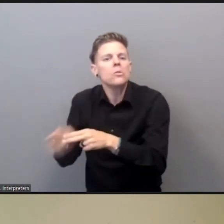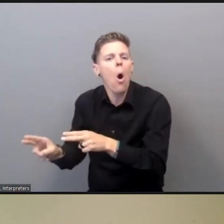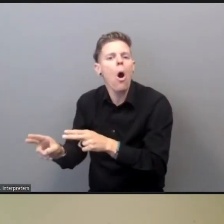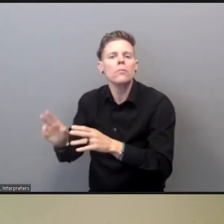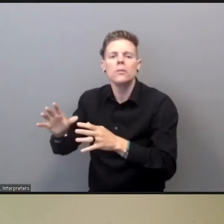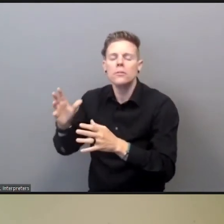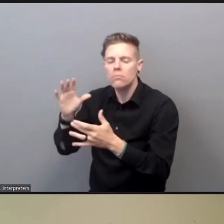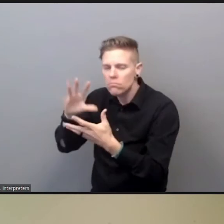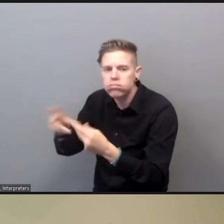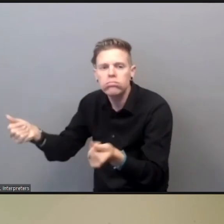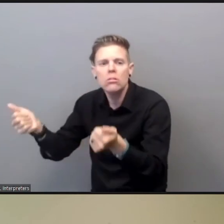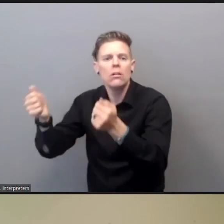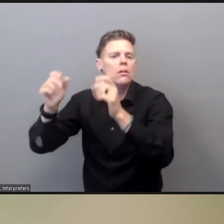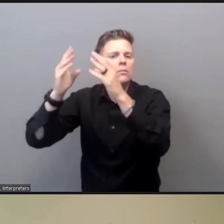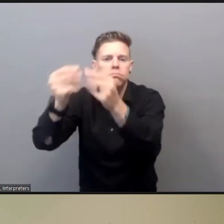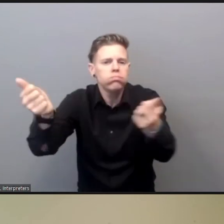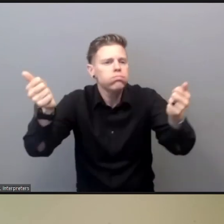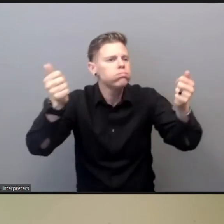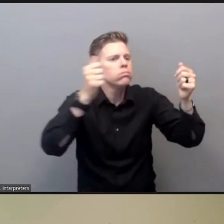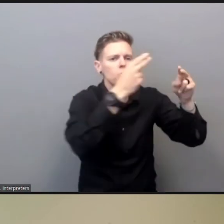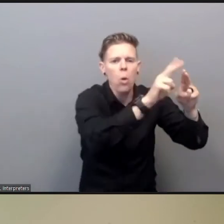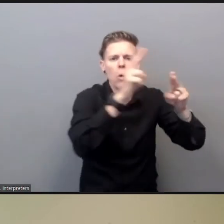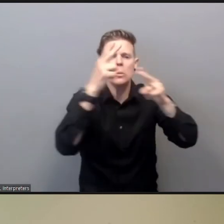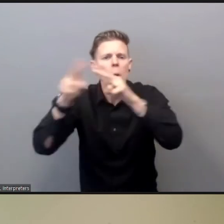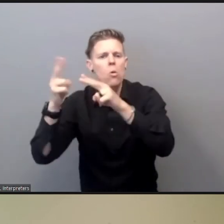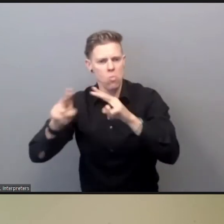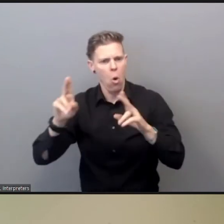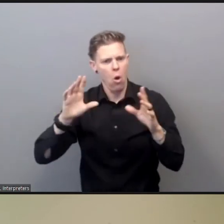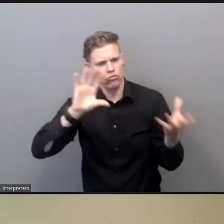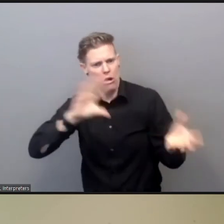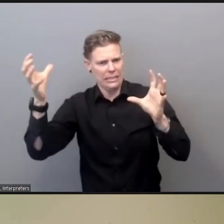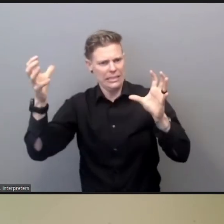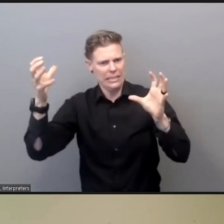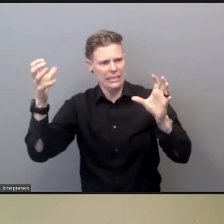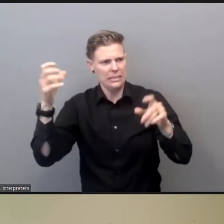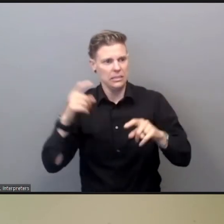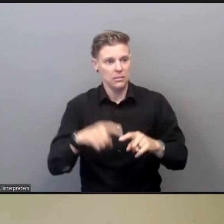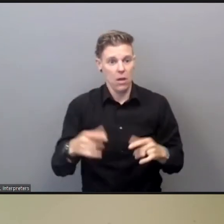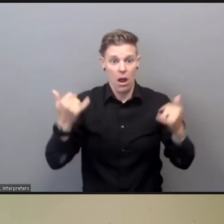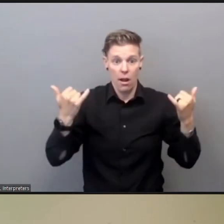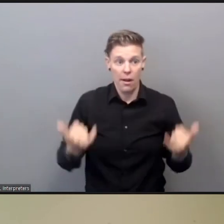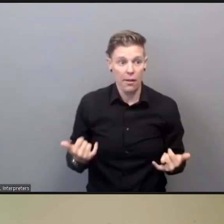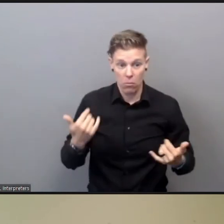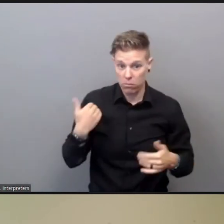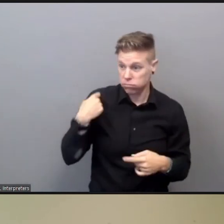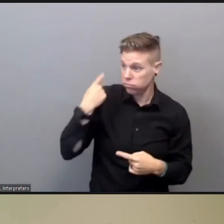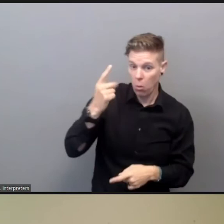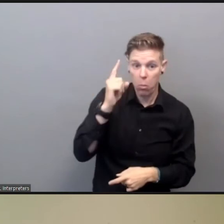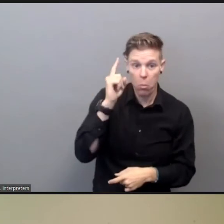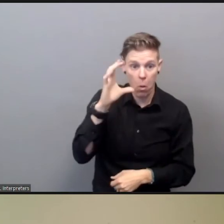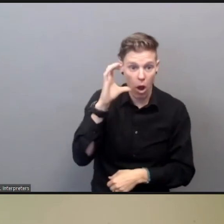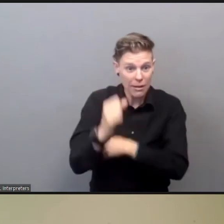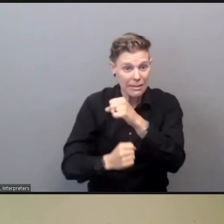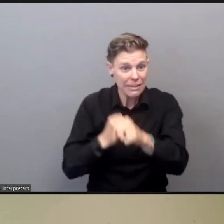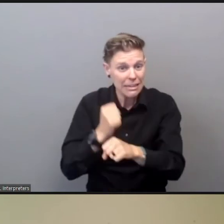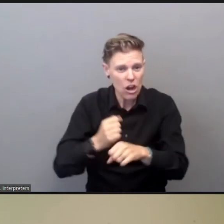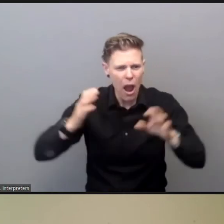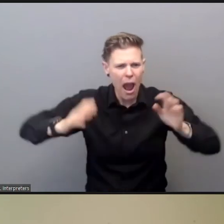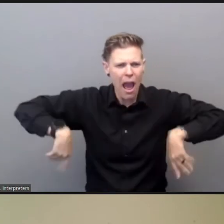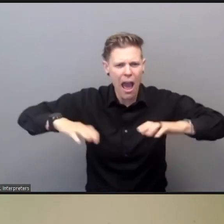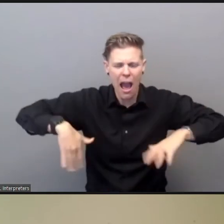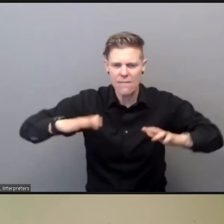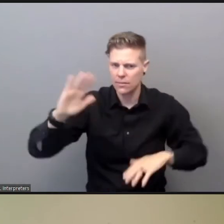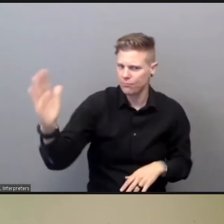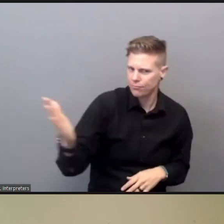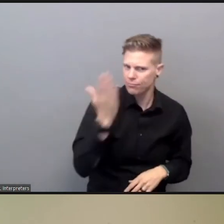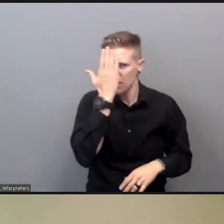100 years has had to go through, an 18-month crisis like this, least of all hospital administrators. And